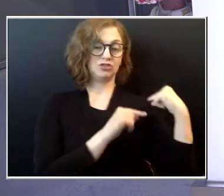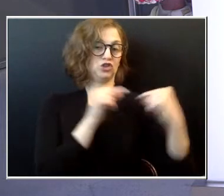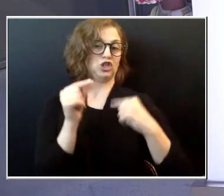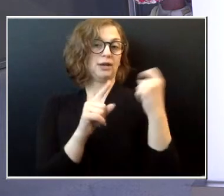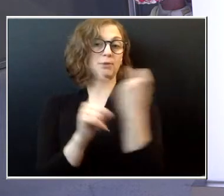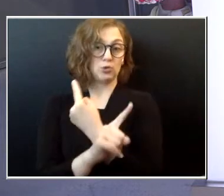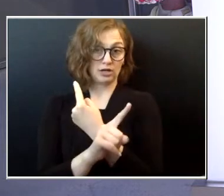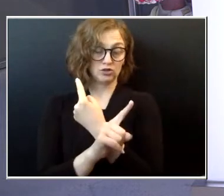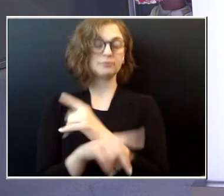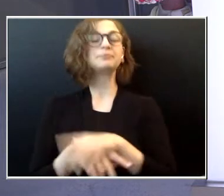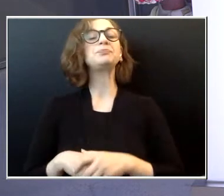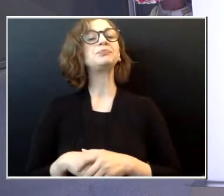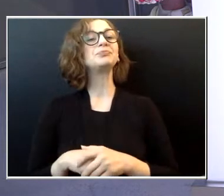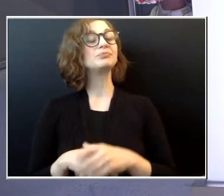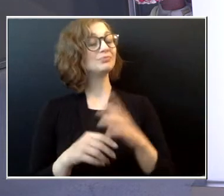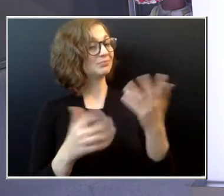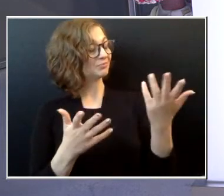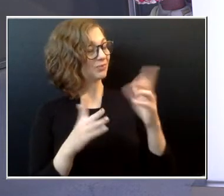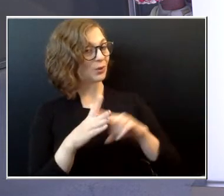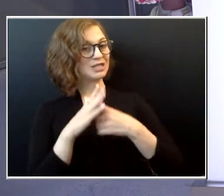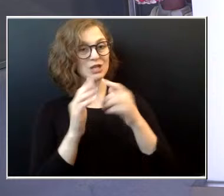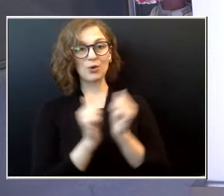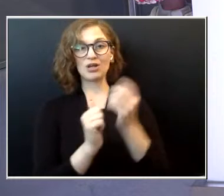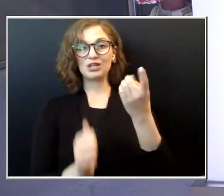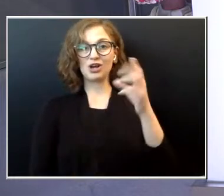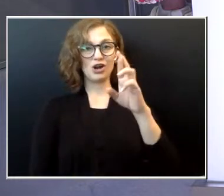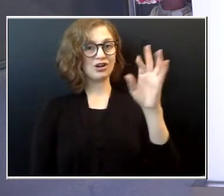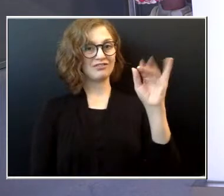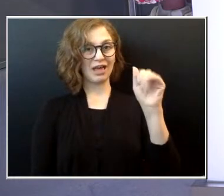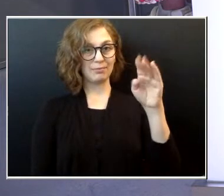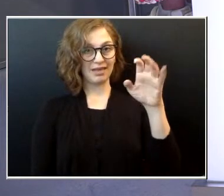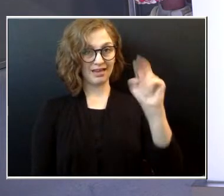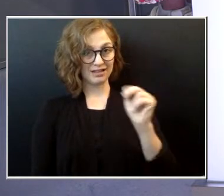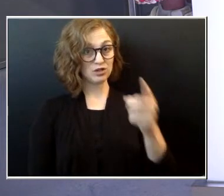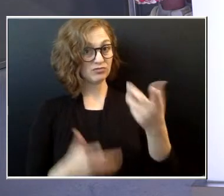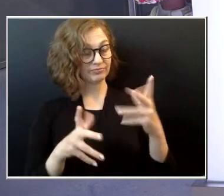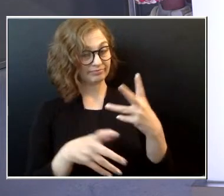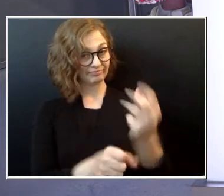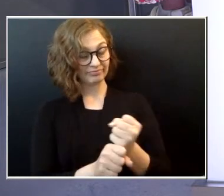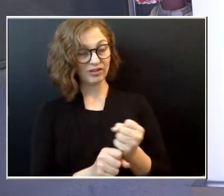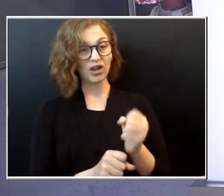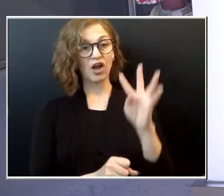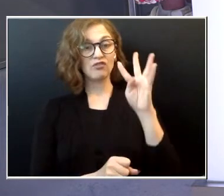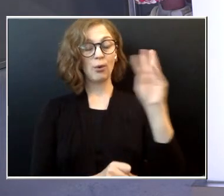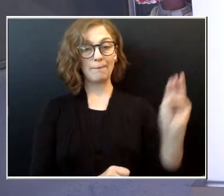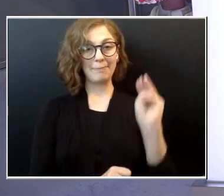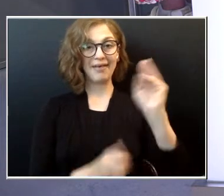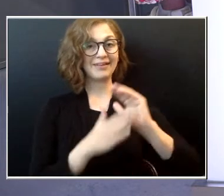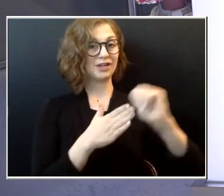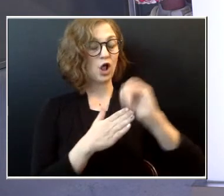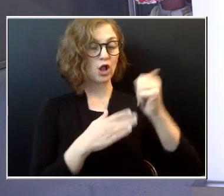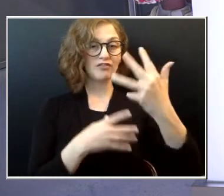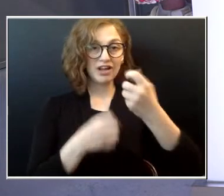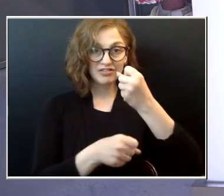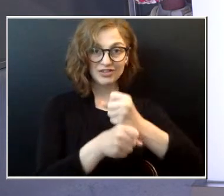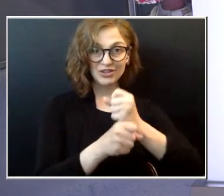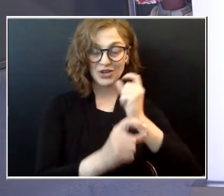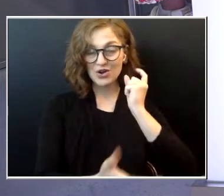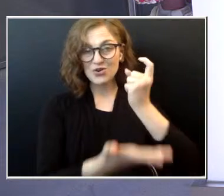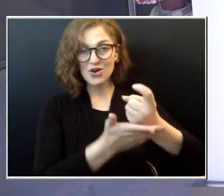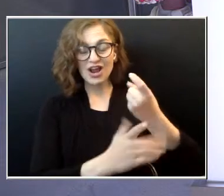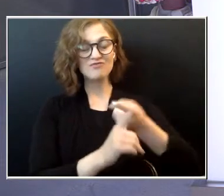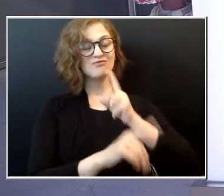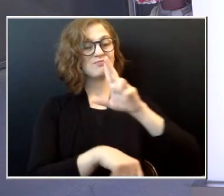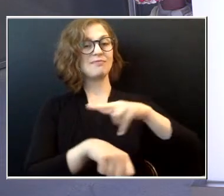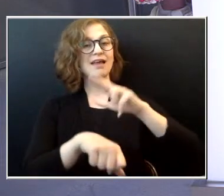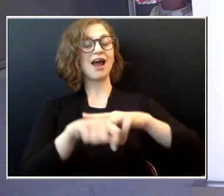let's start with you. You have received a $4 million 5-year grant from the National Cancer Institute. This